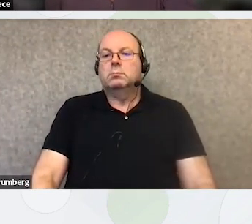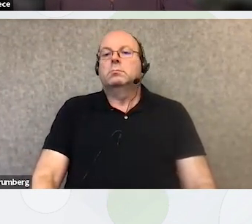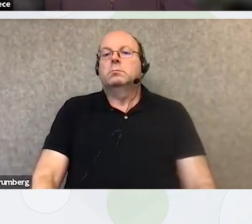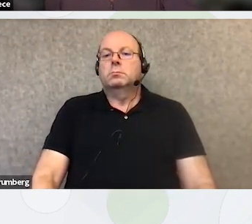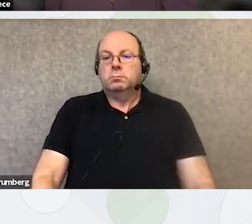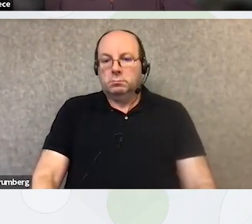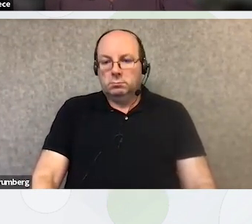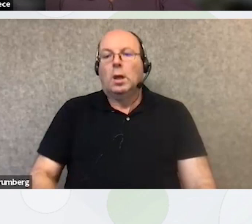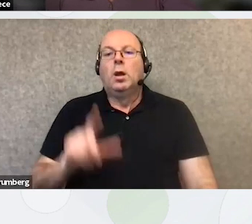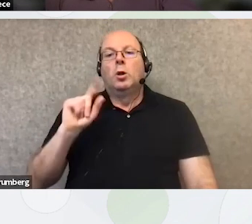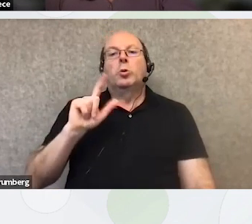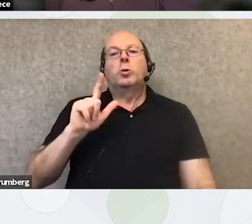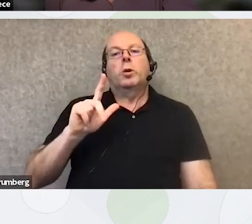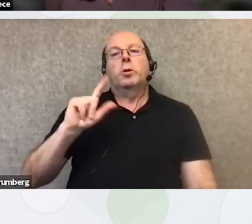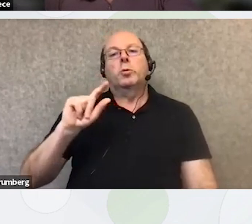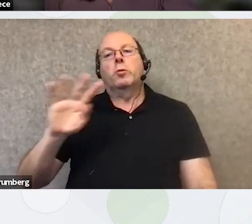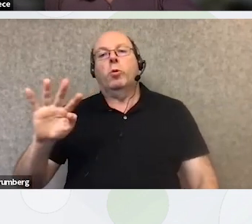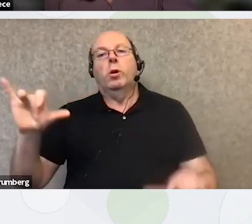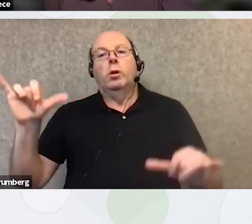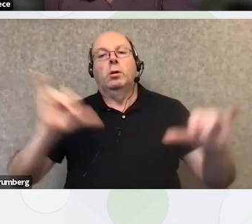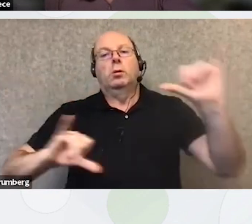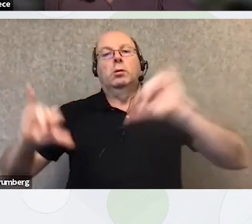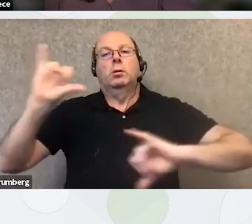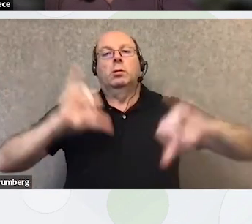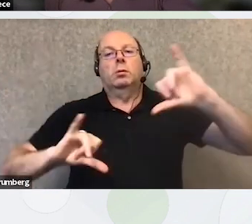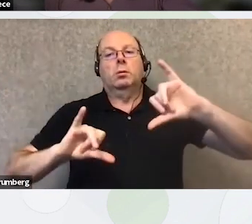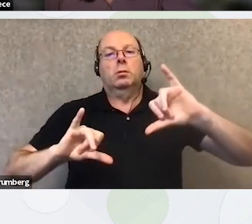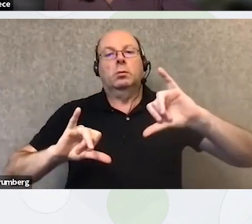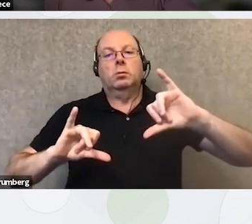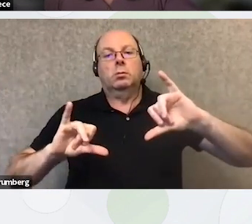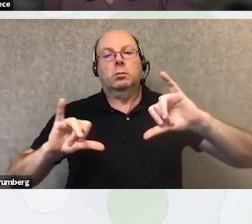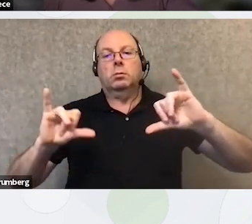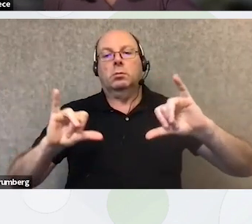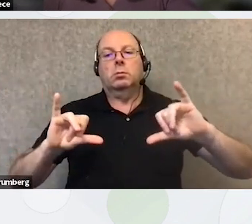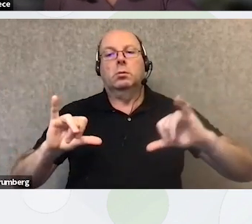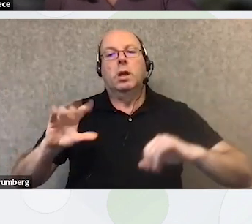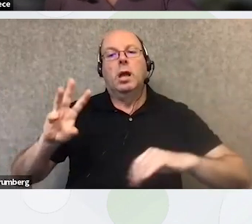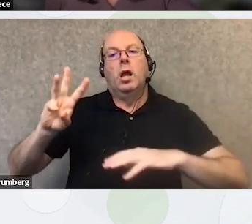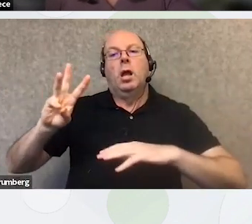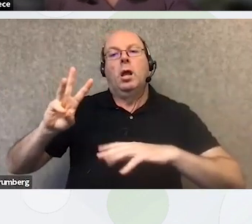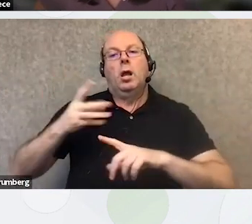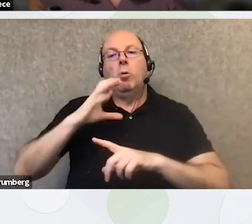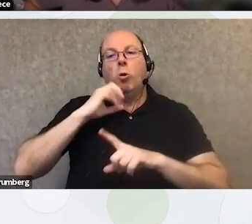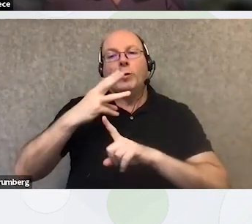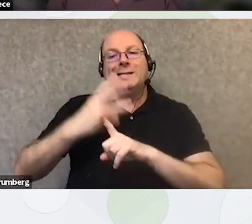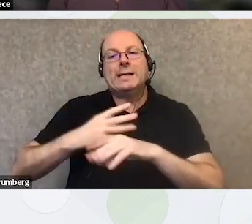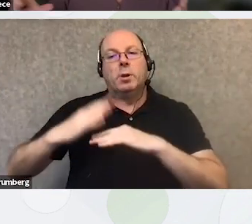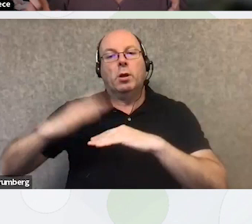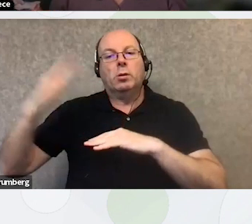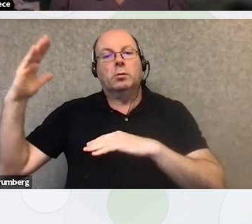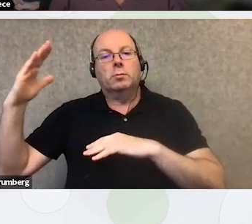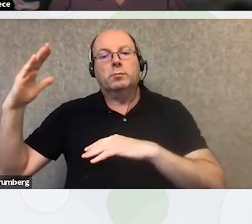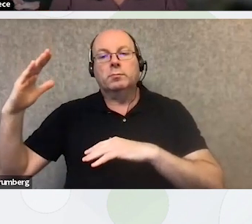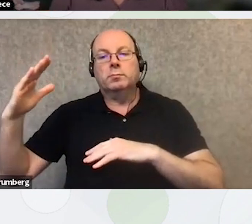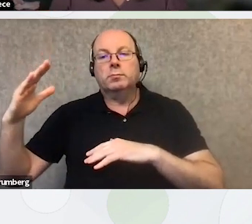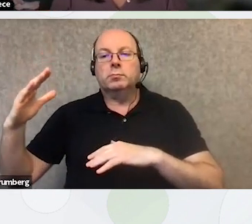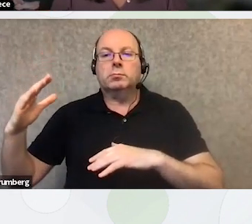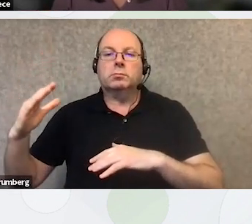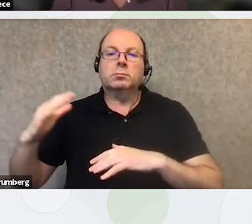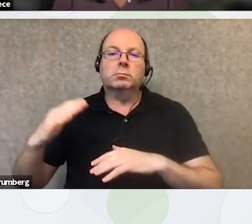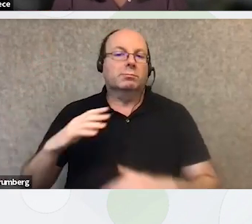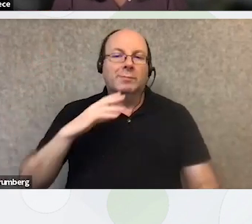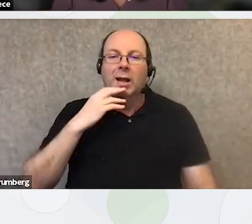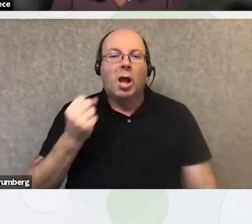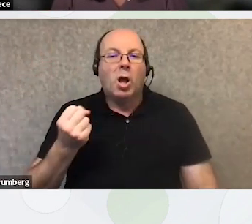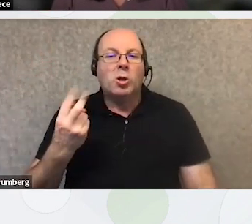to 2024 formula for persons over the age of 6 months. And I've really just snipped out the 12 years and older